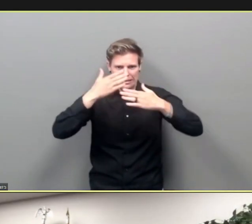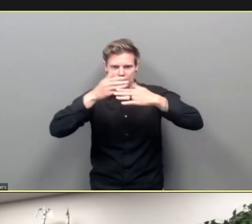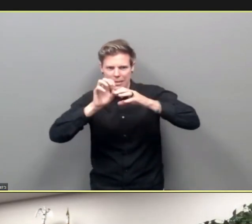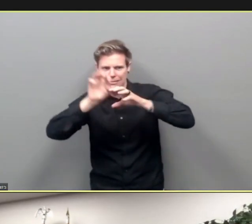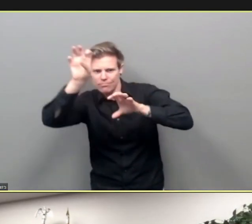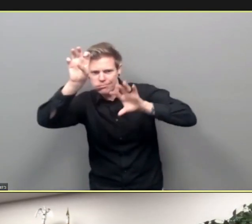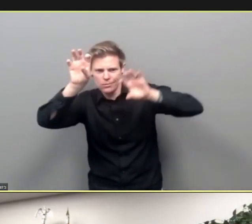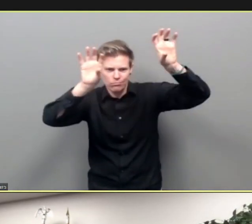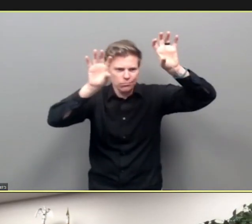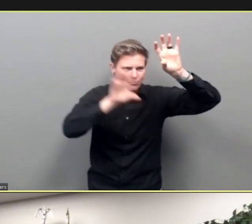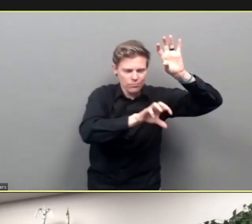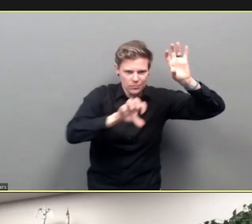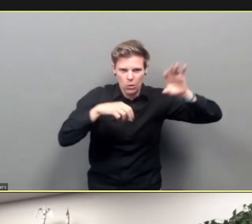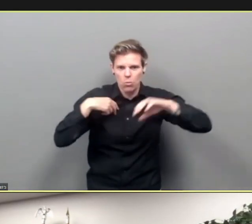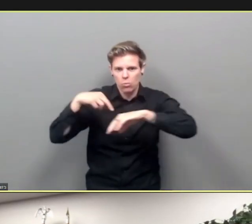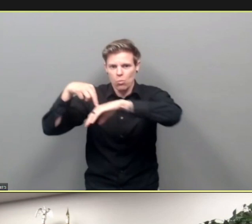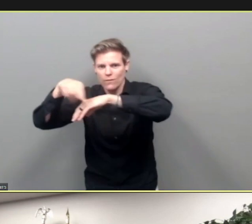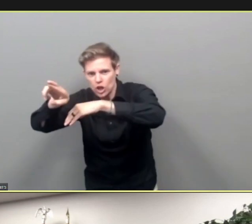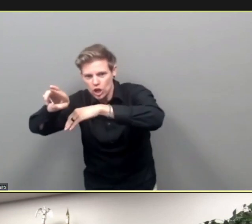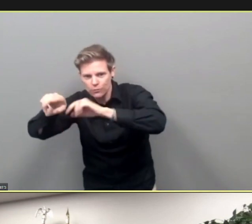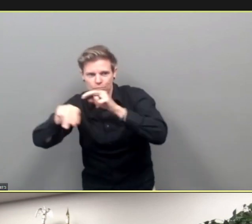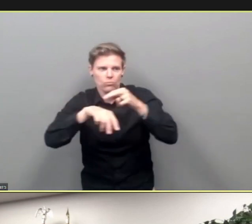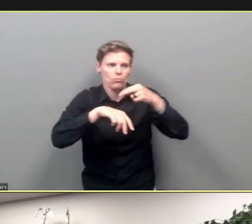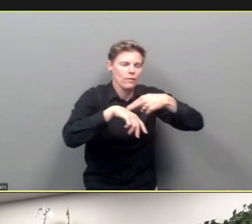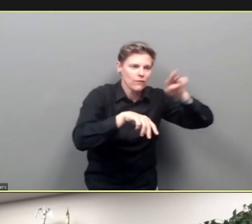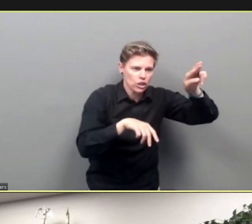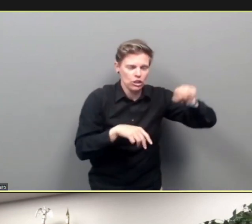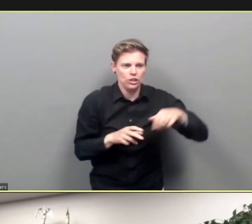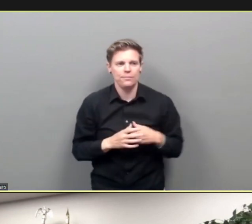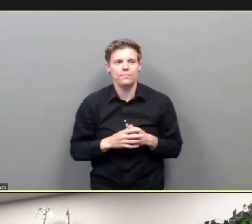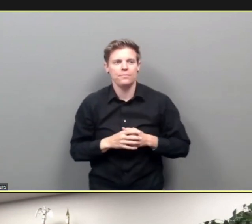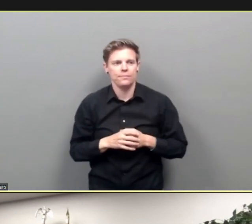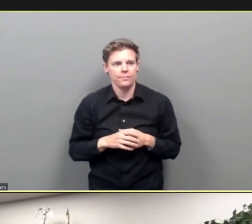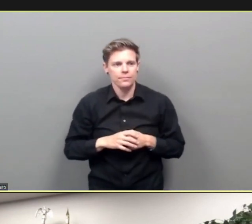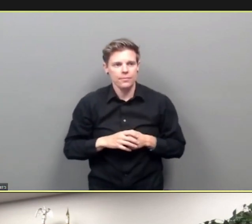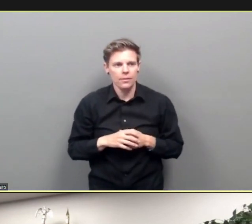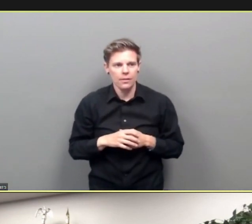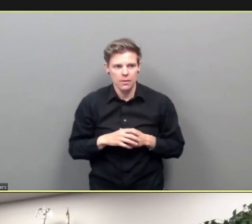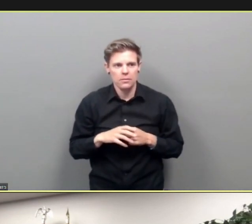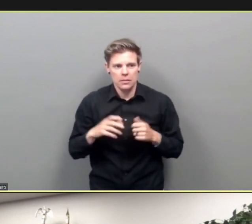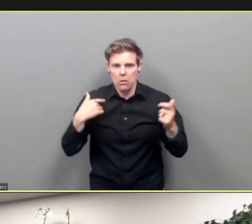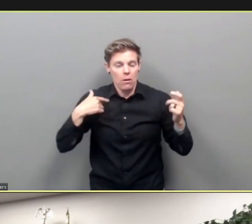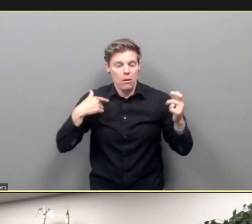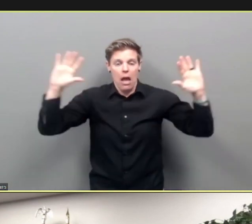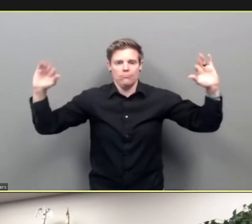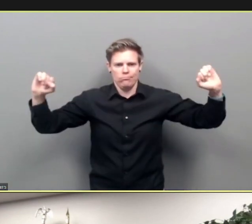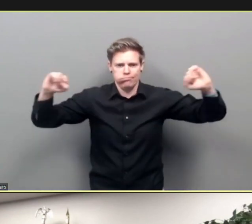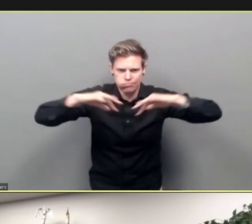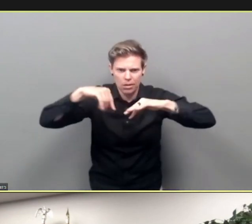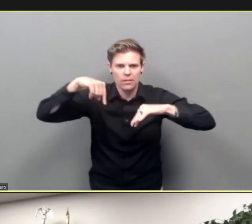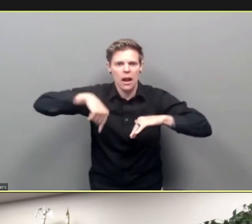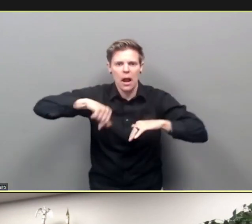referral centers move into Albuquerque. I can tell you that